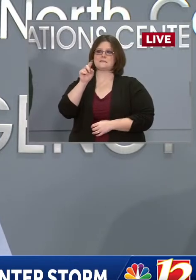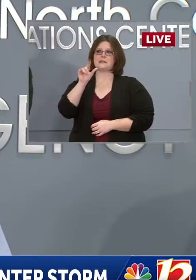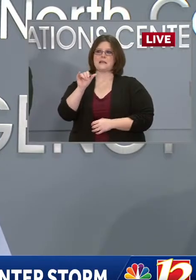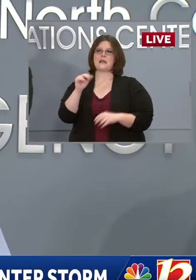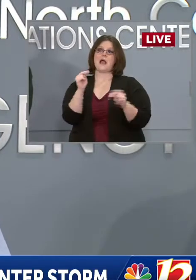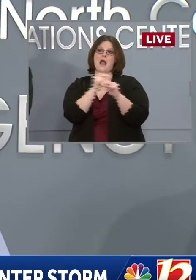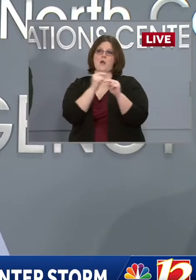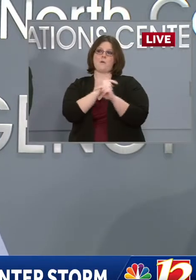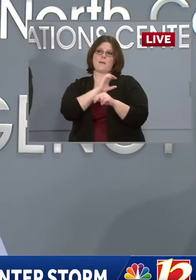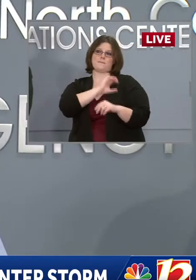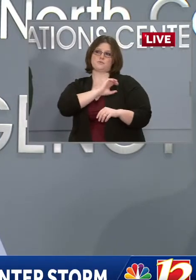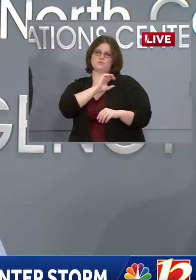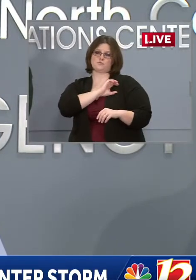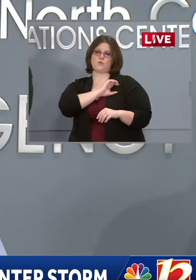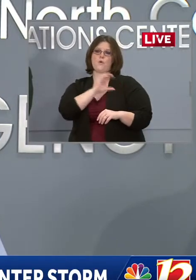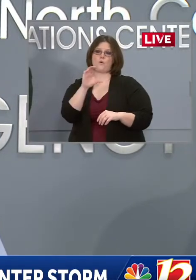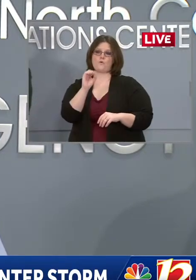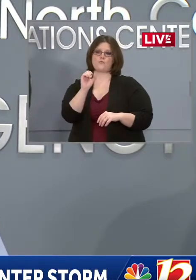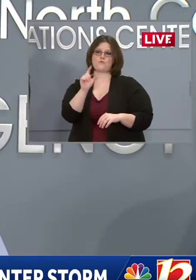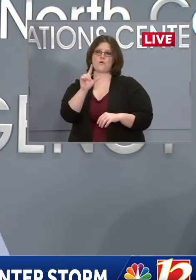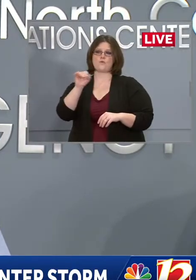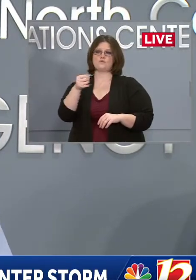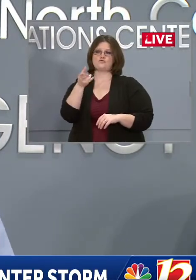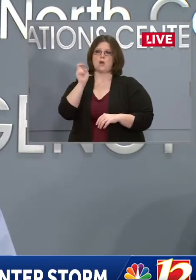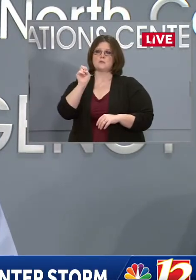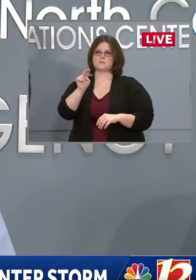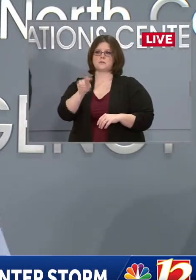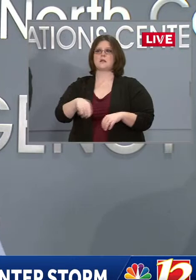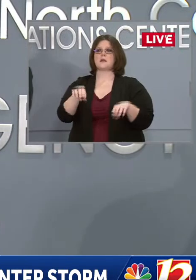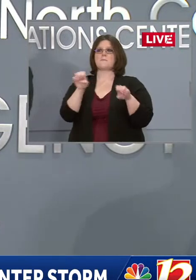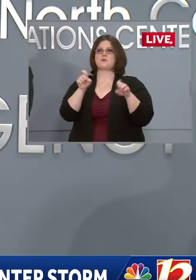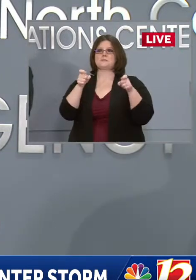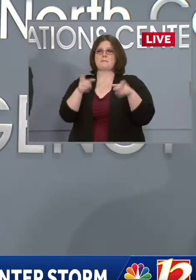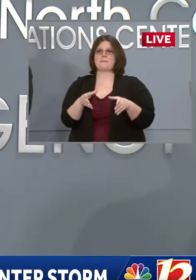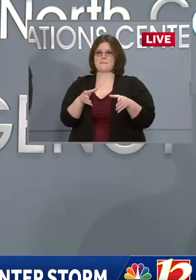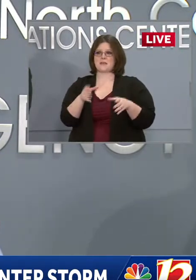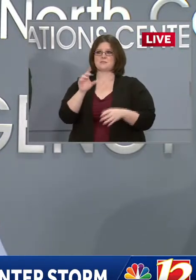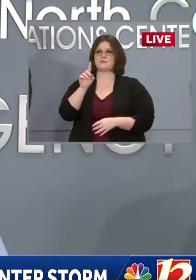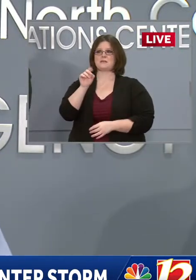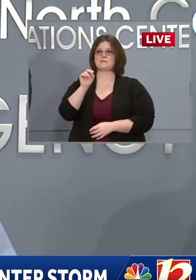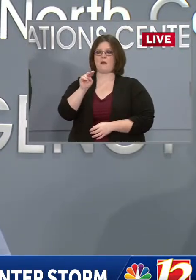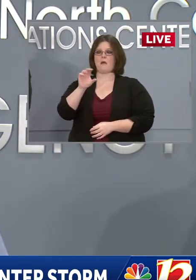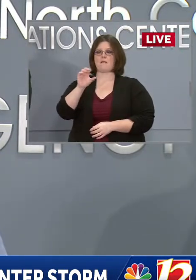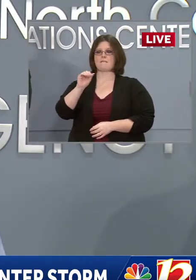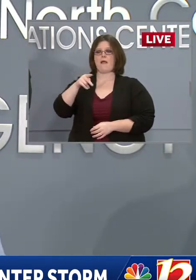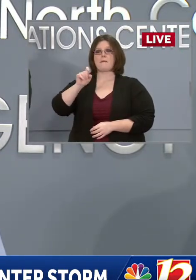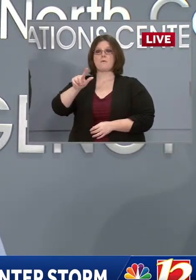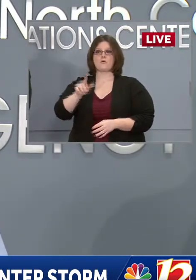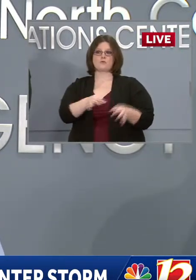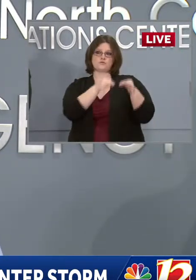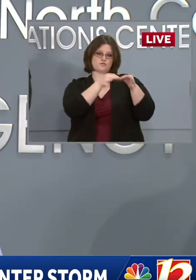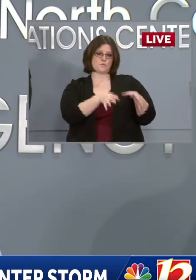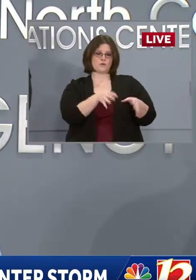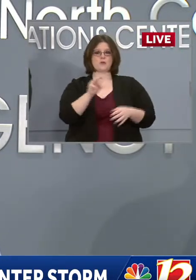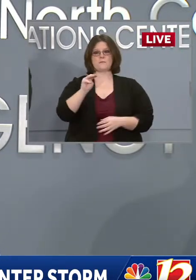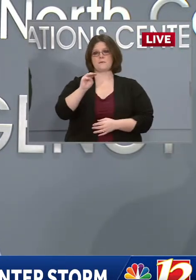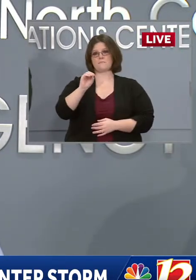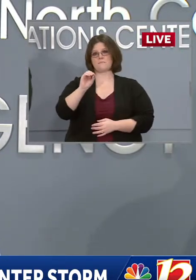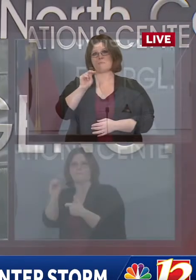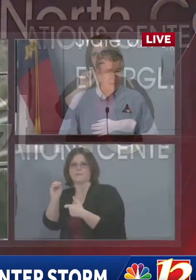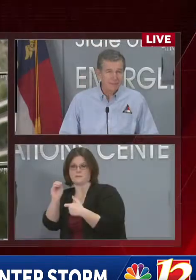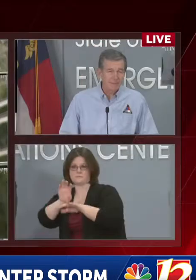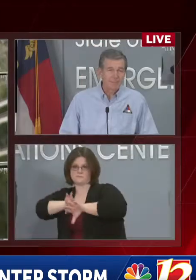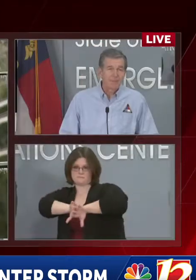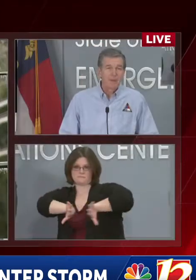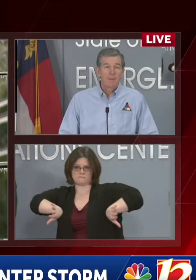and Emergency Management Chief of Staff, Don Campbell. Our American Sign Language Interpreter is Monica McGee.